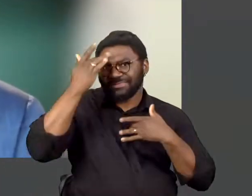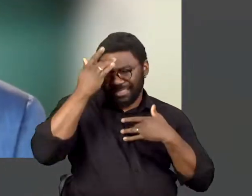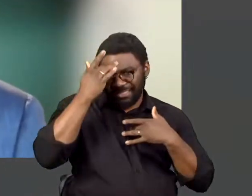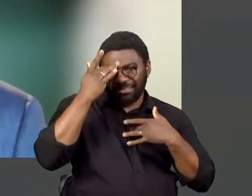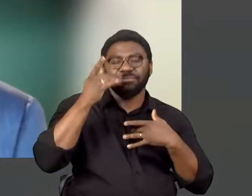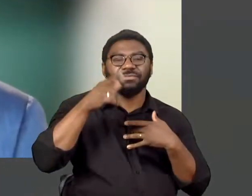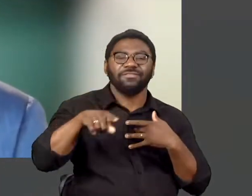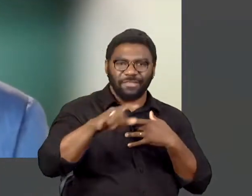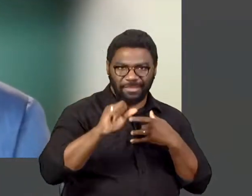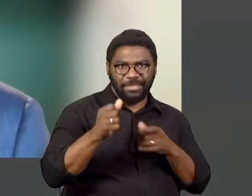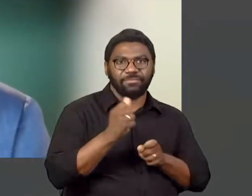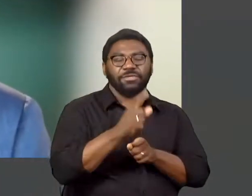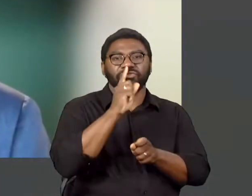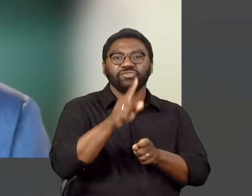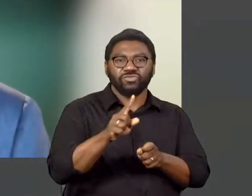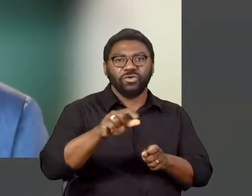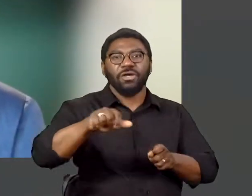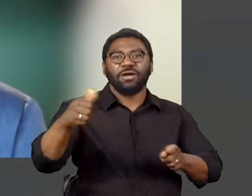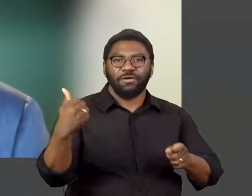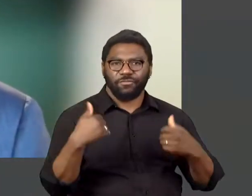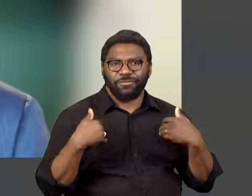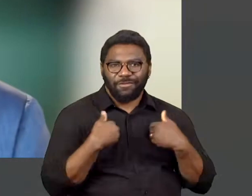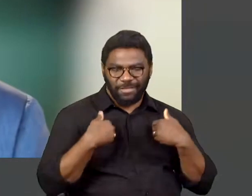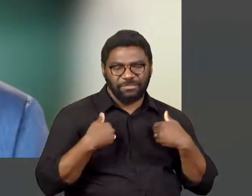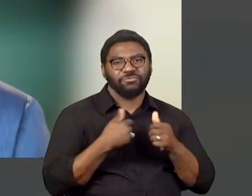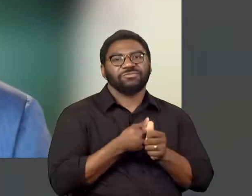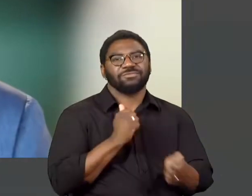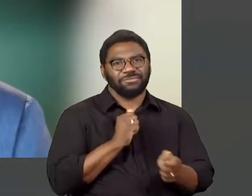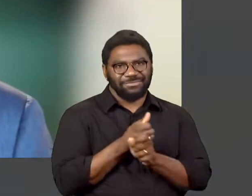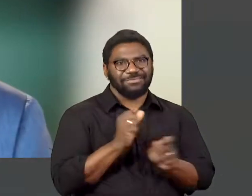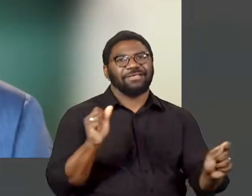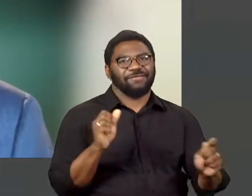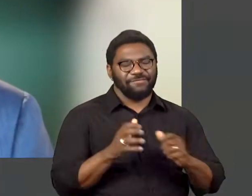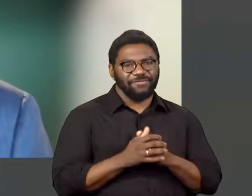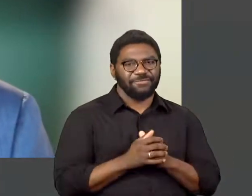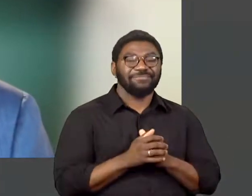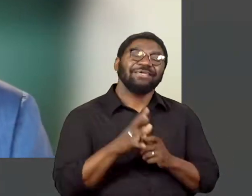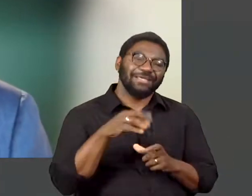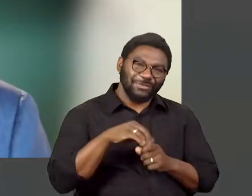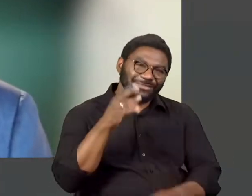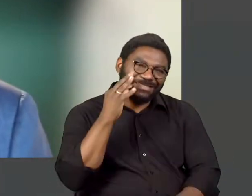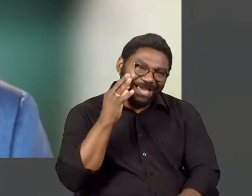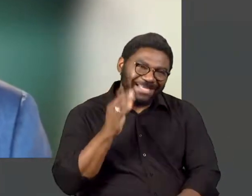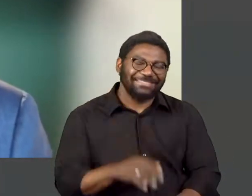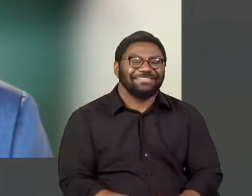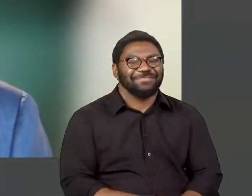ensure the health and safety of their pet animals and their barn cats.